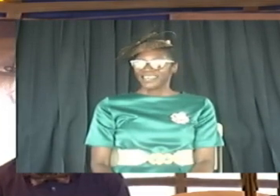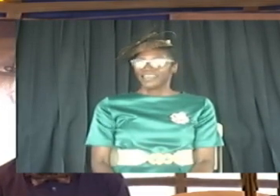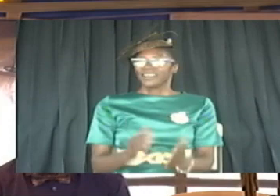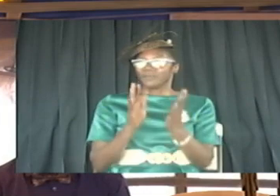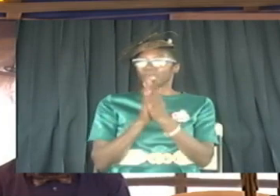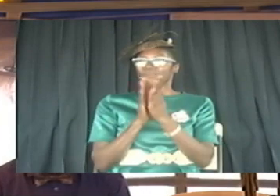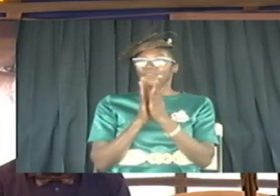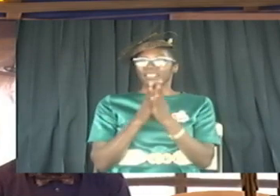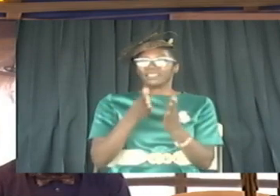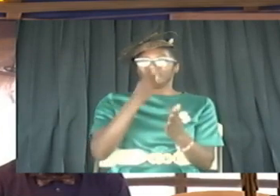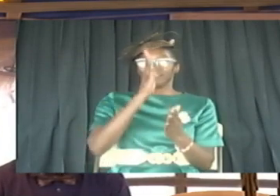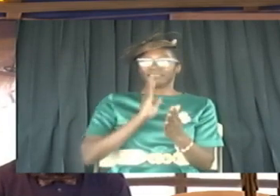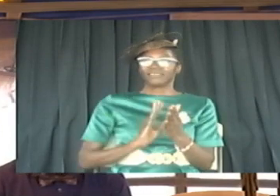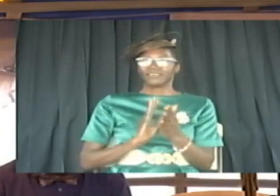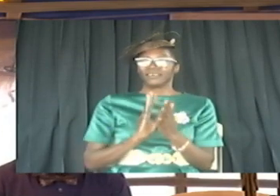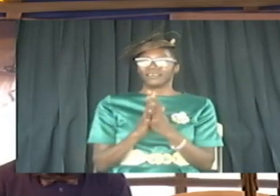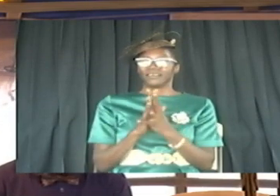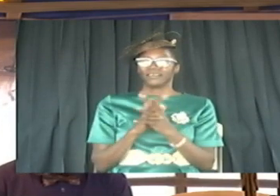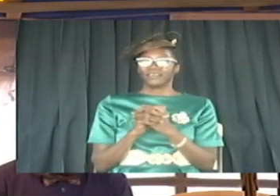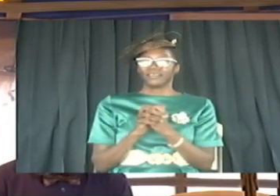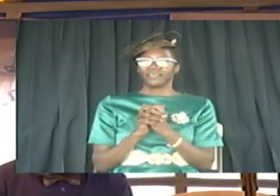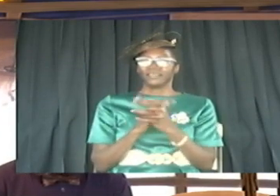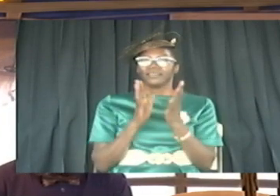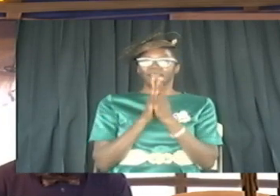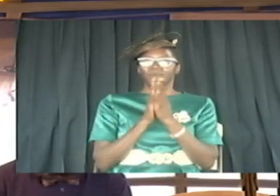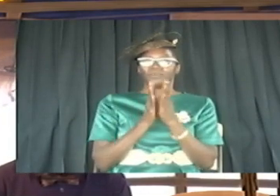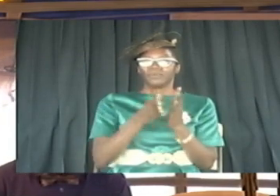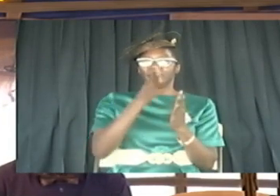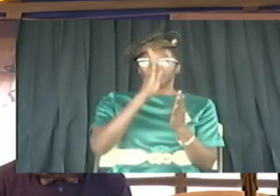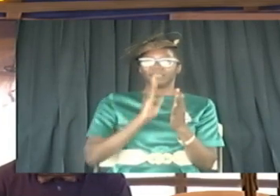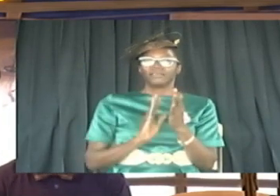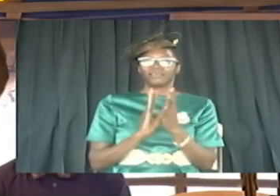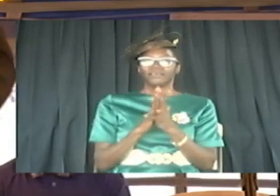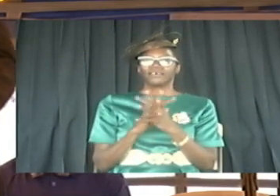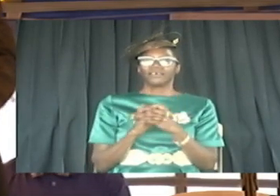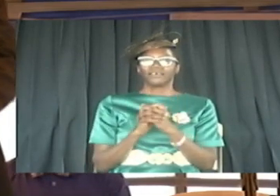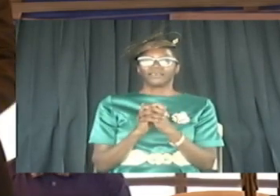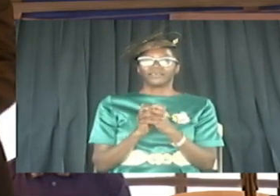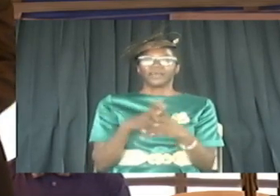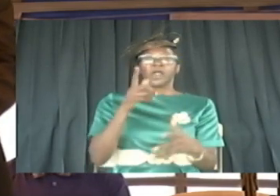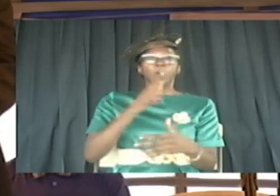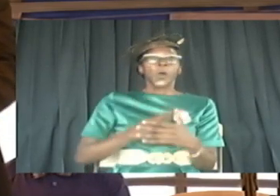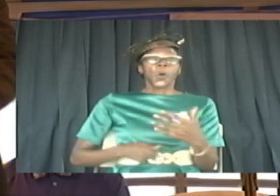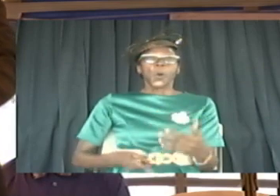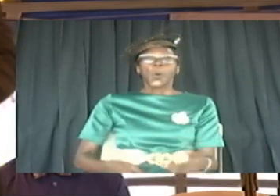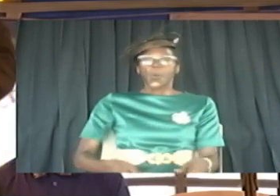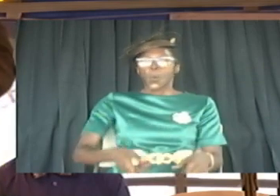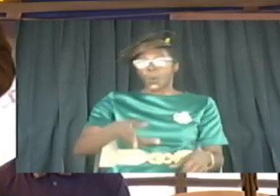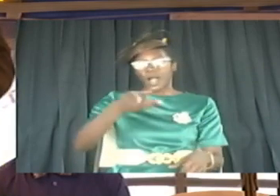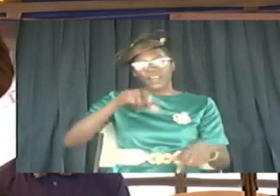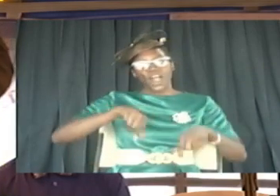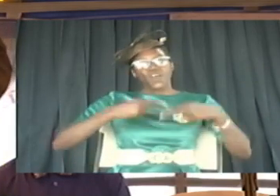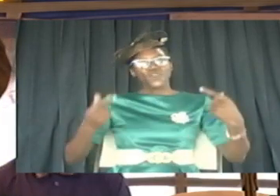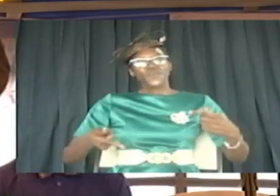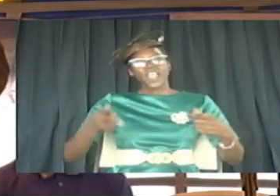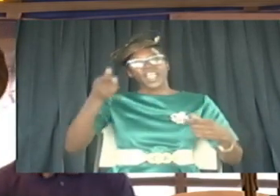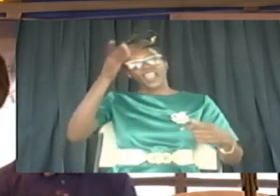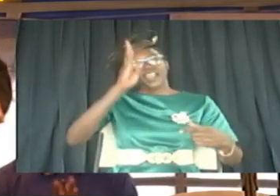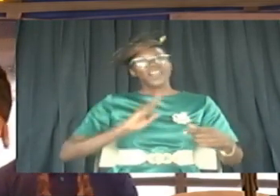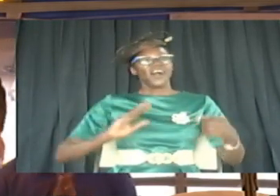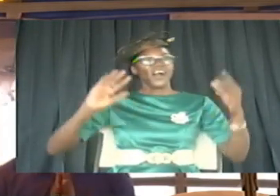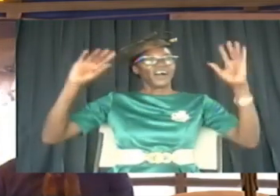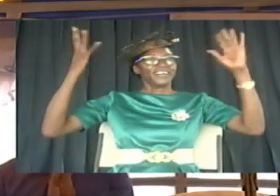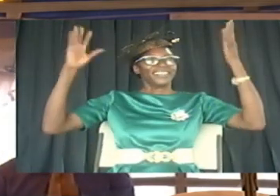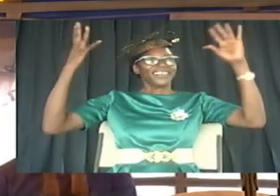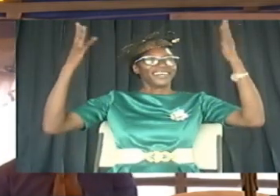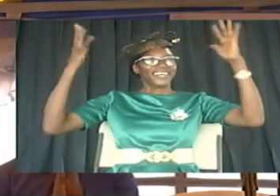Praise God. Praise God. What a great God. Put your hands together one more